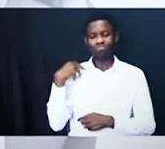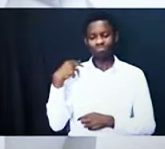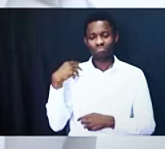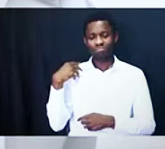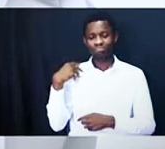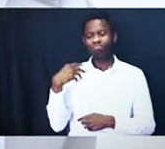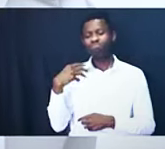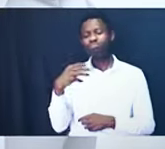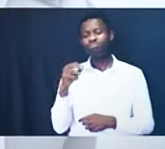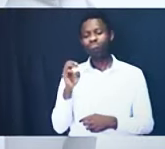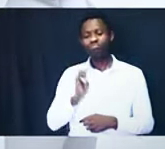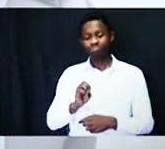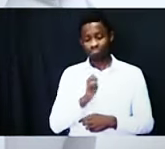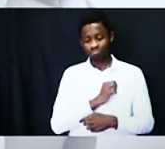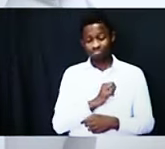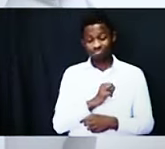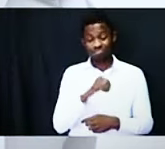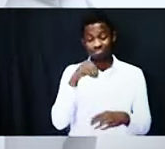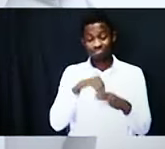Moses told us in